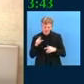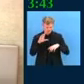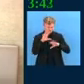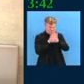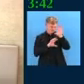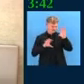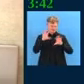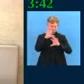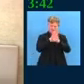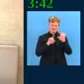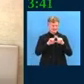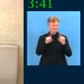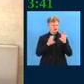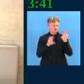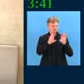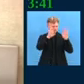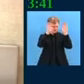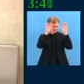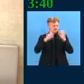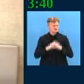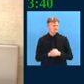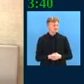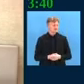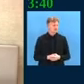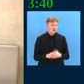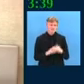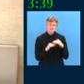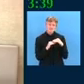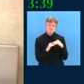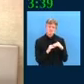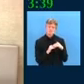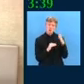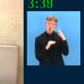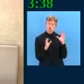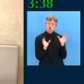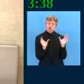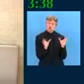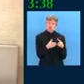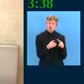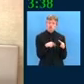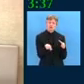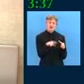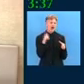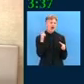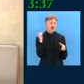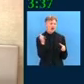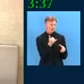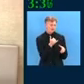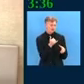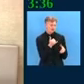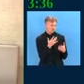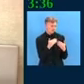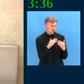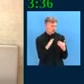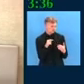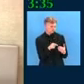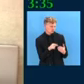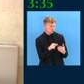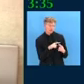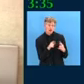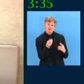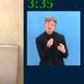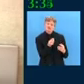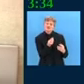Slide 5, please. The dominant group with no exception is the Arab, but some groups such